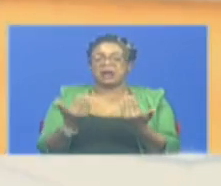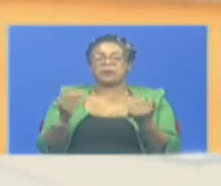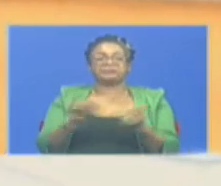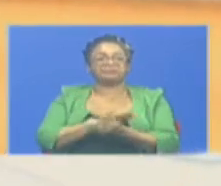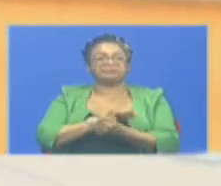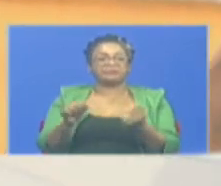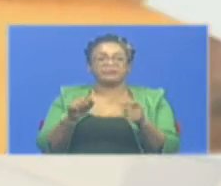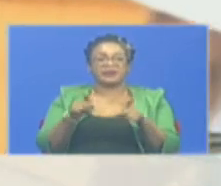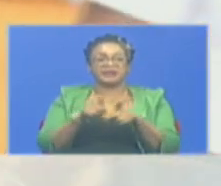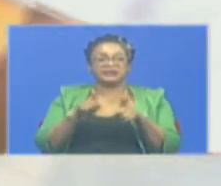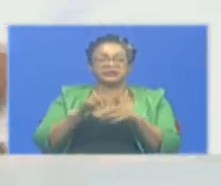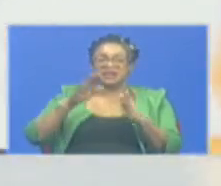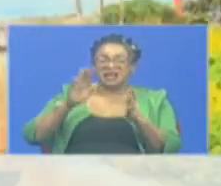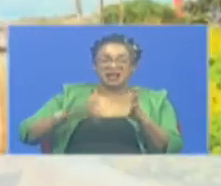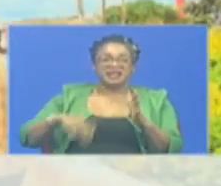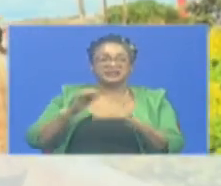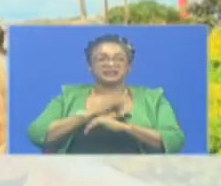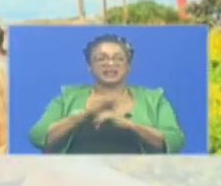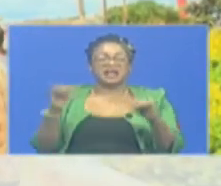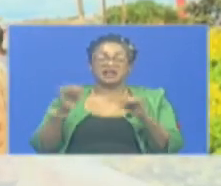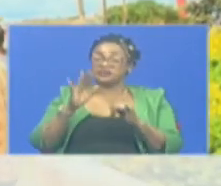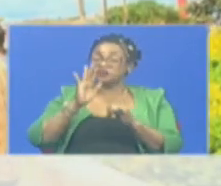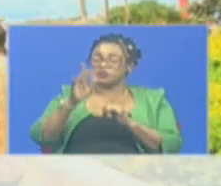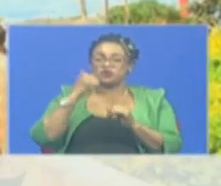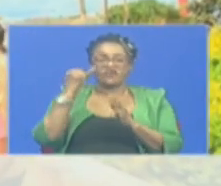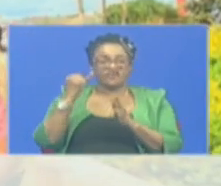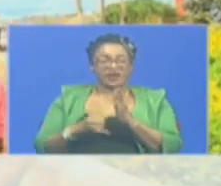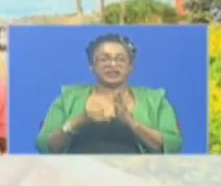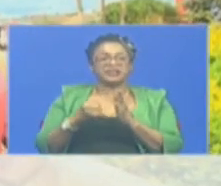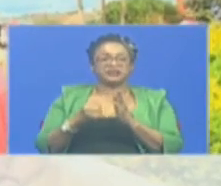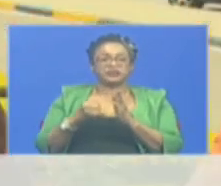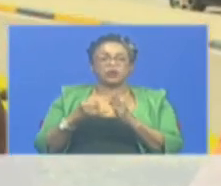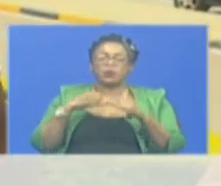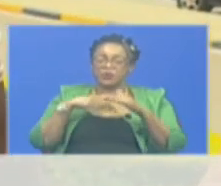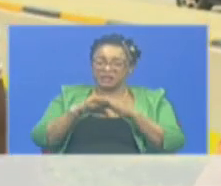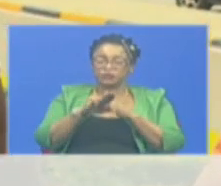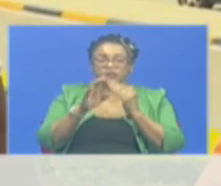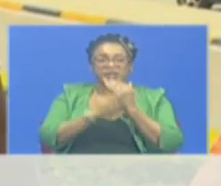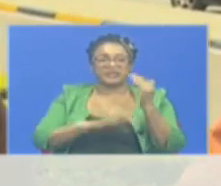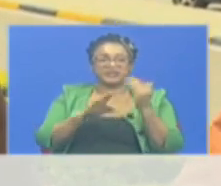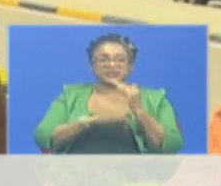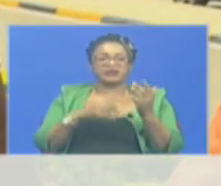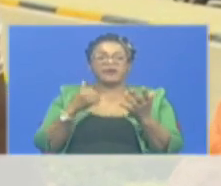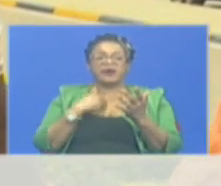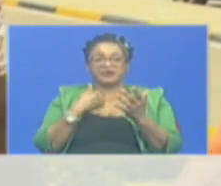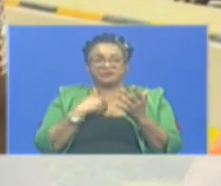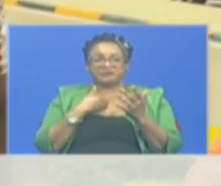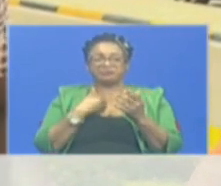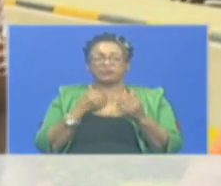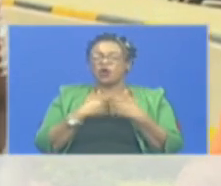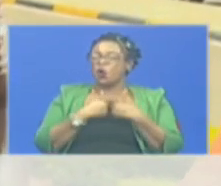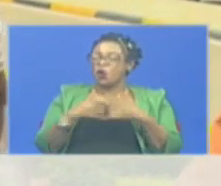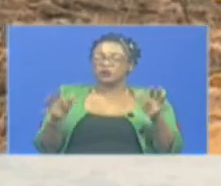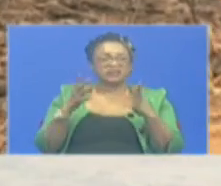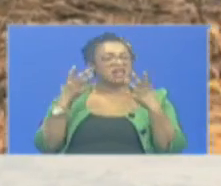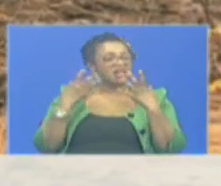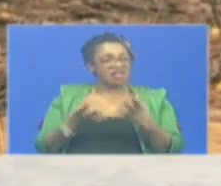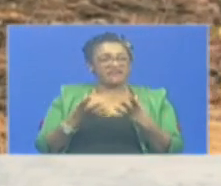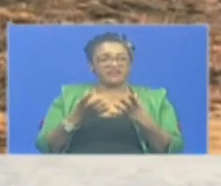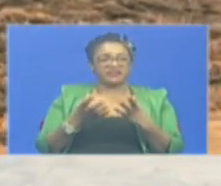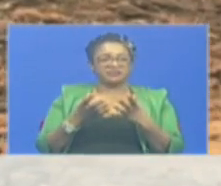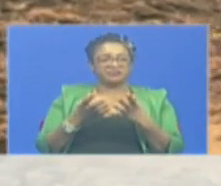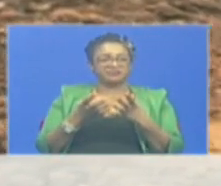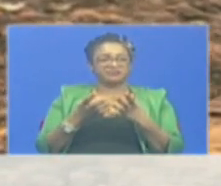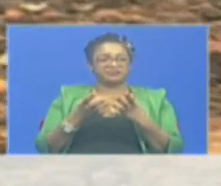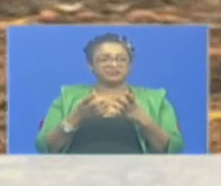while delays in clearance for those who eventually make it into the country has seen traders counting losses running into billions of shillings